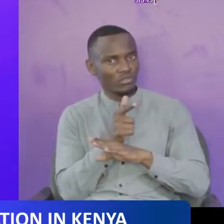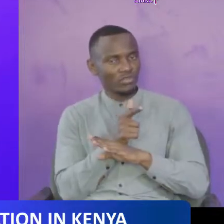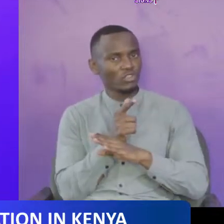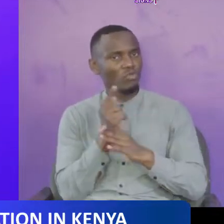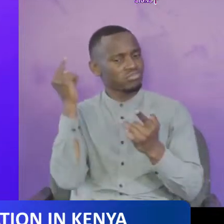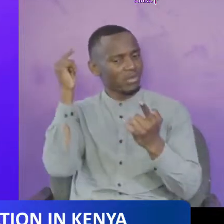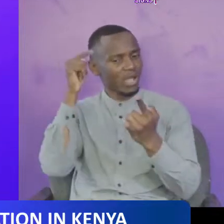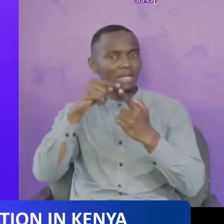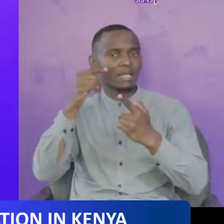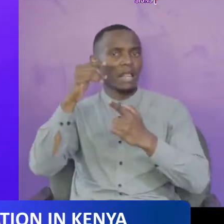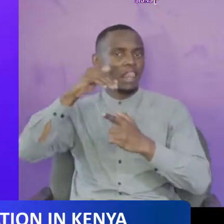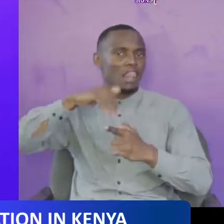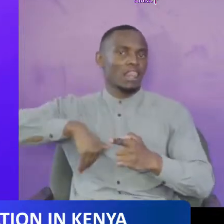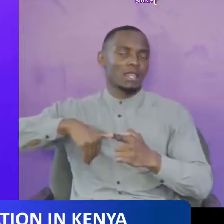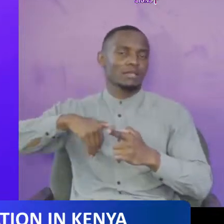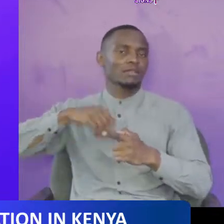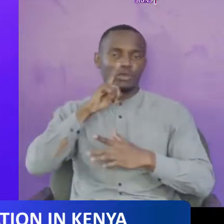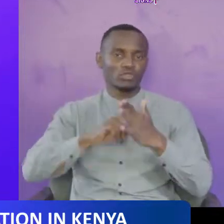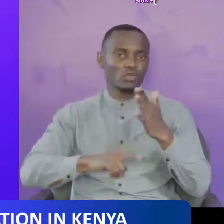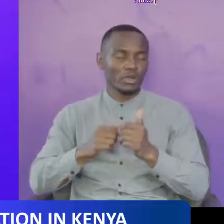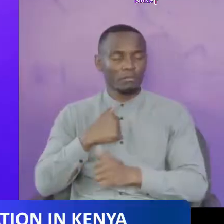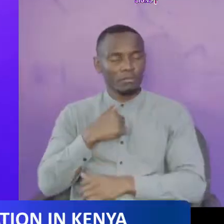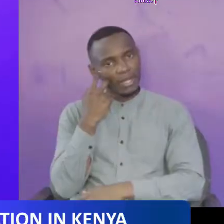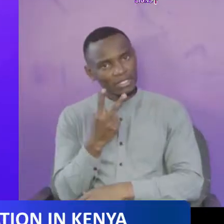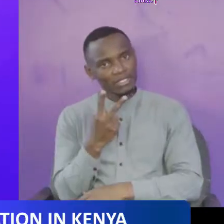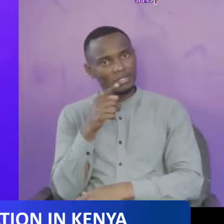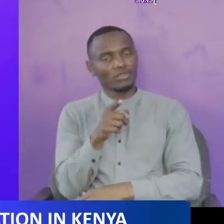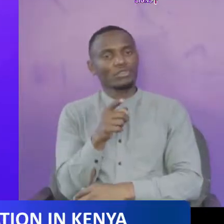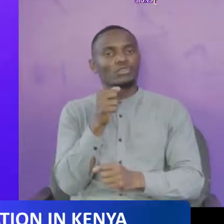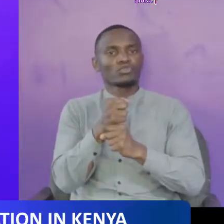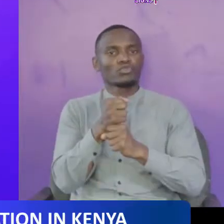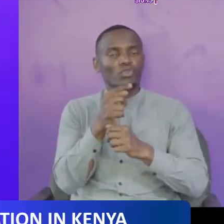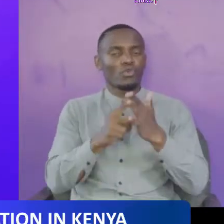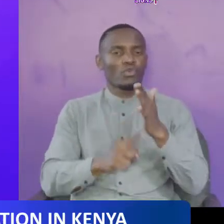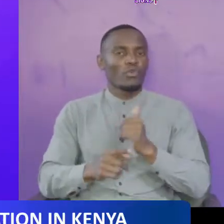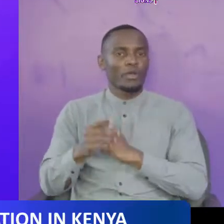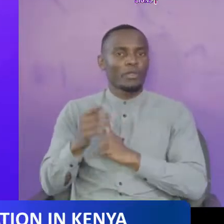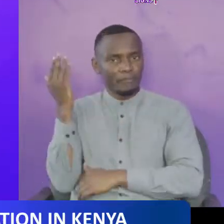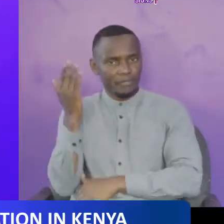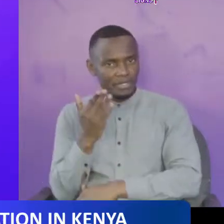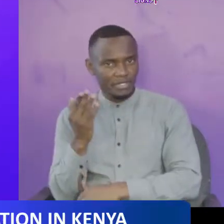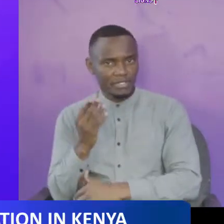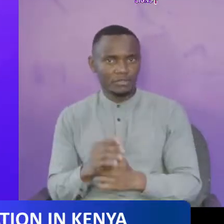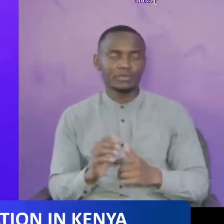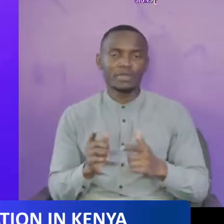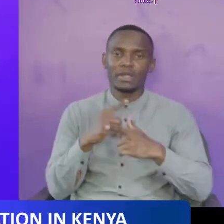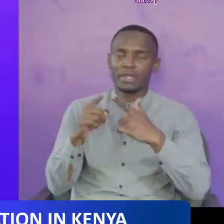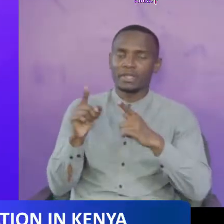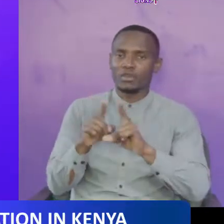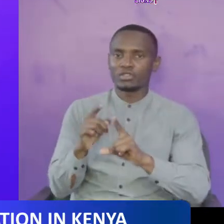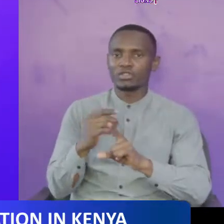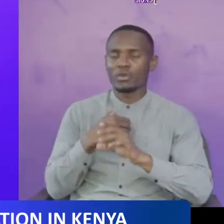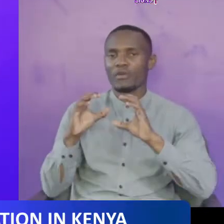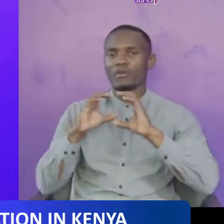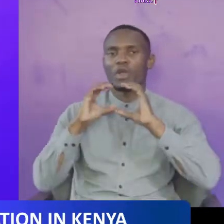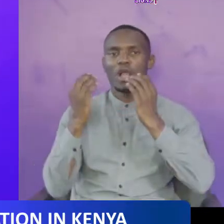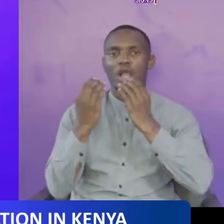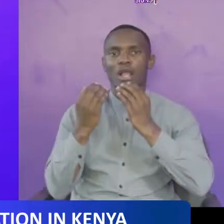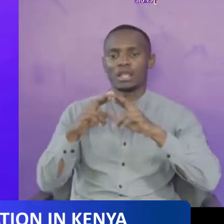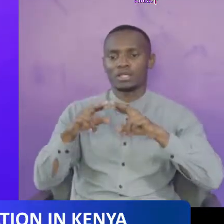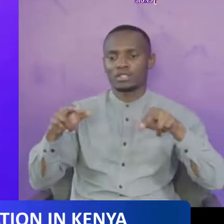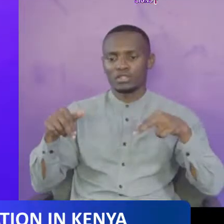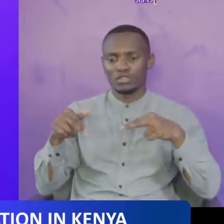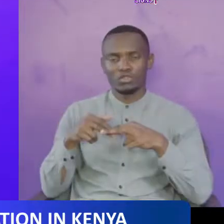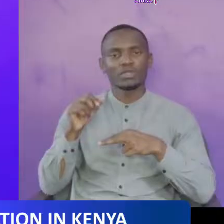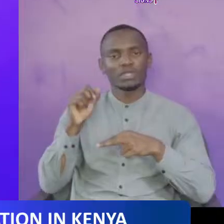sure that I'm actually seeing you doing it. And then there's the classroom presentation. Of course, yes, there'll be different talents,